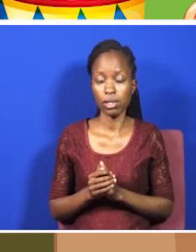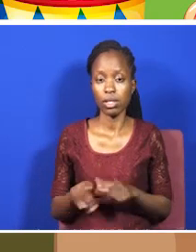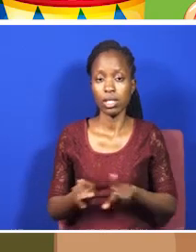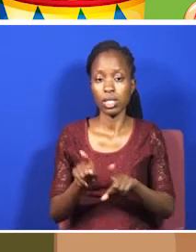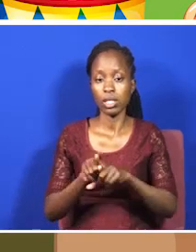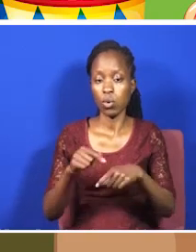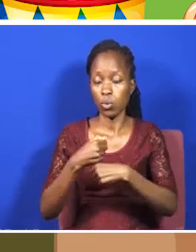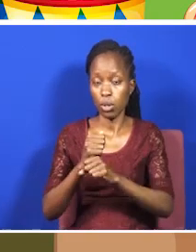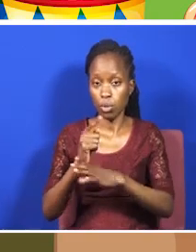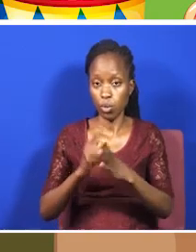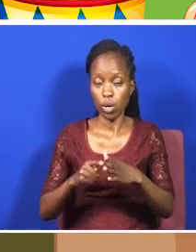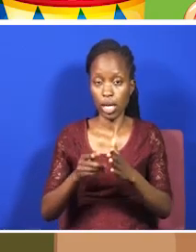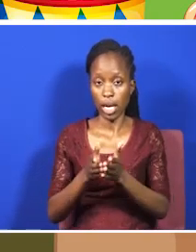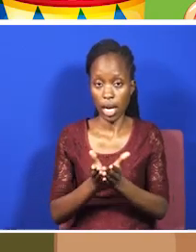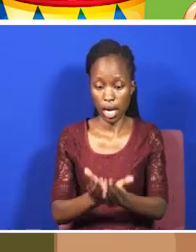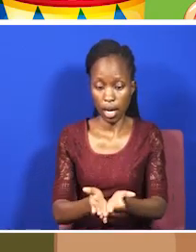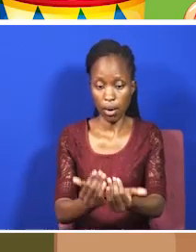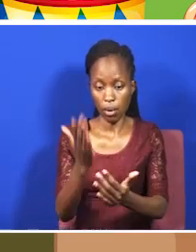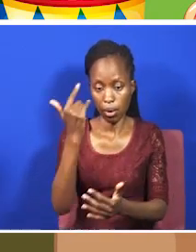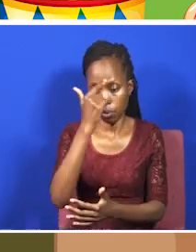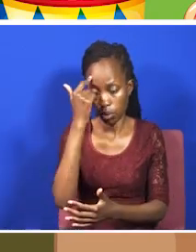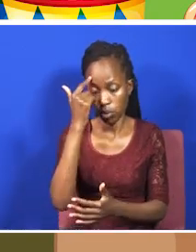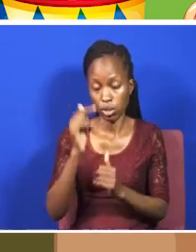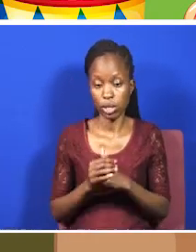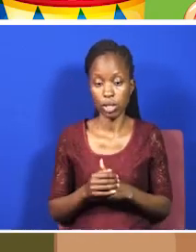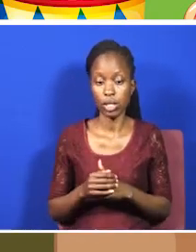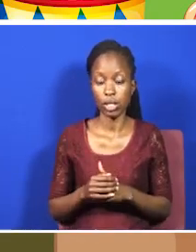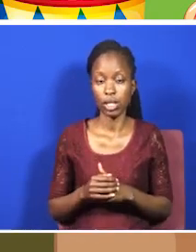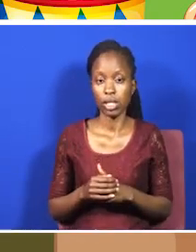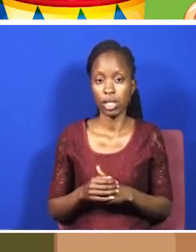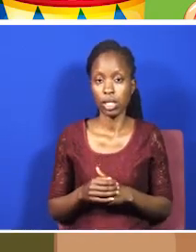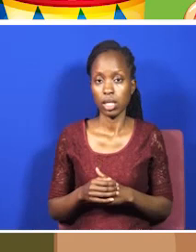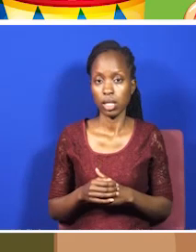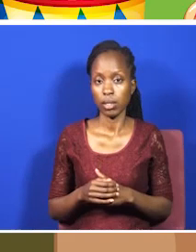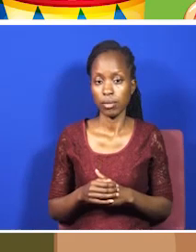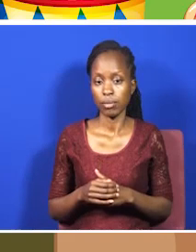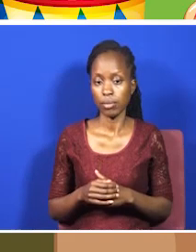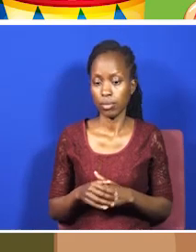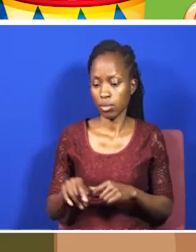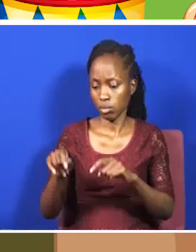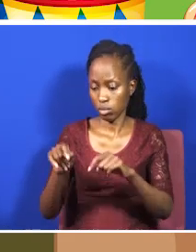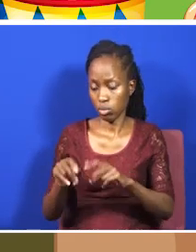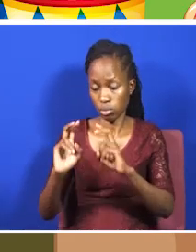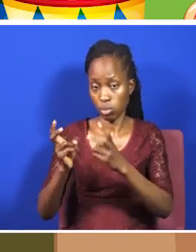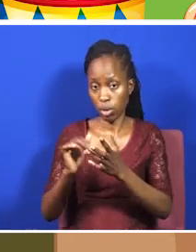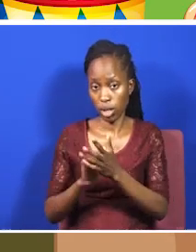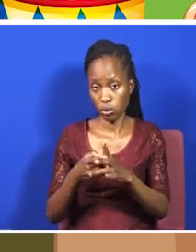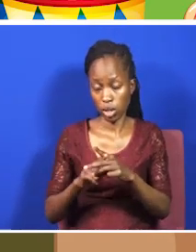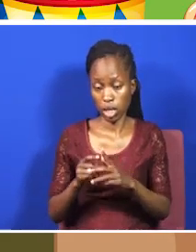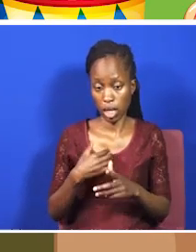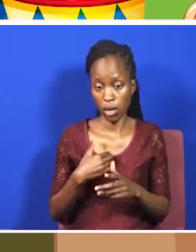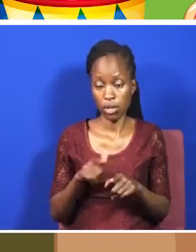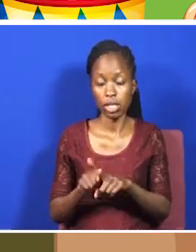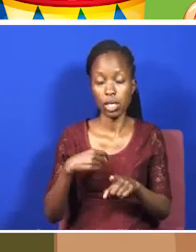for our craft today, boys and girls, we will make a boat, because we, in this